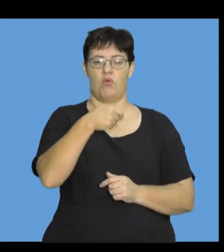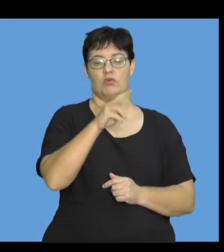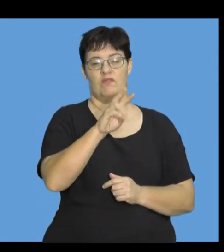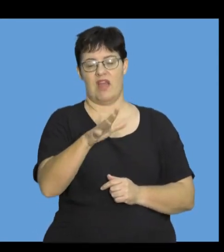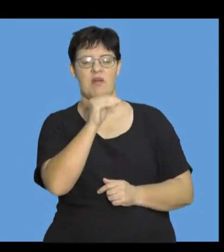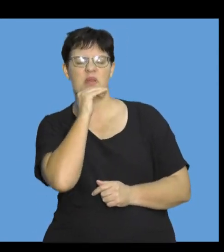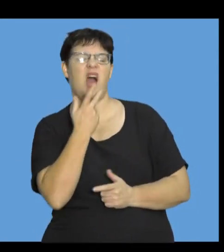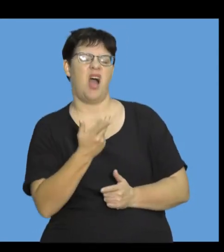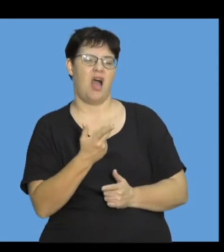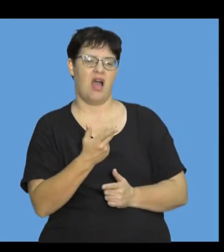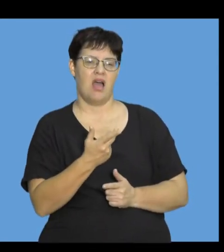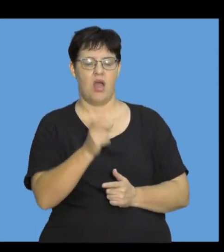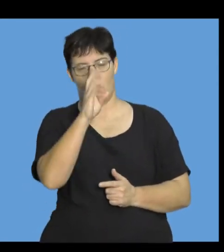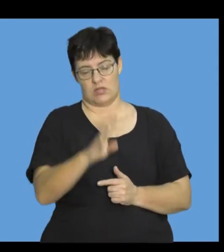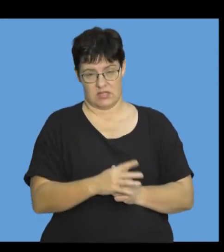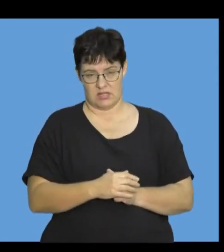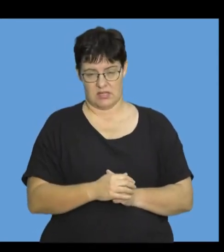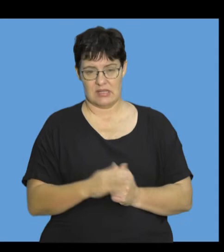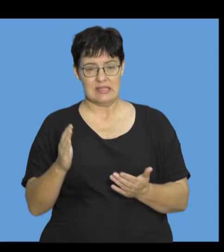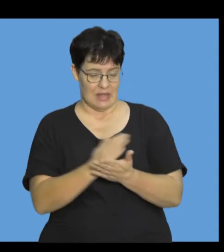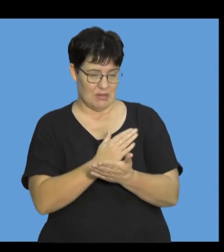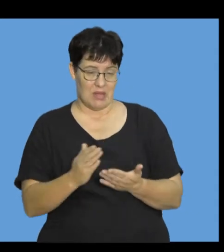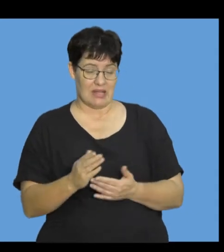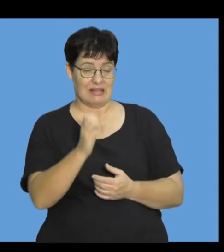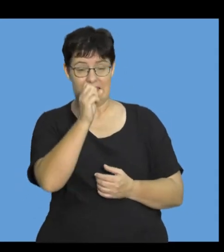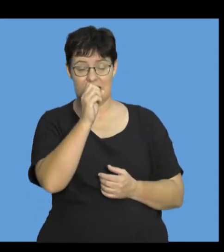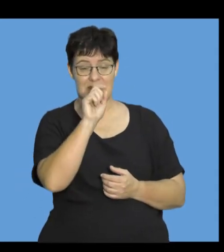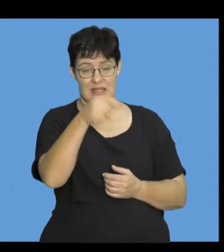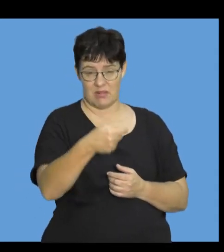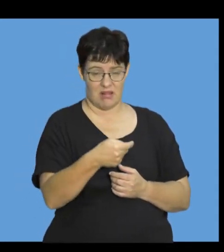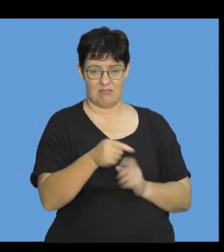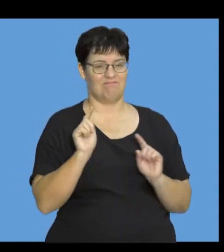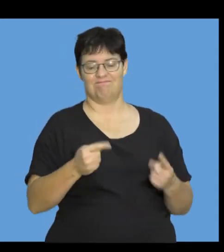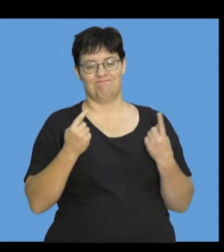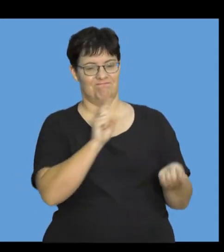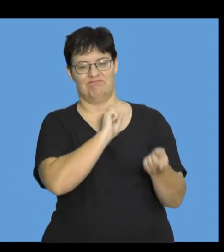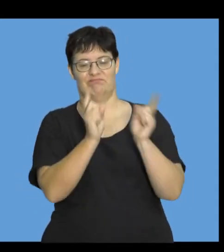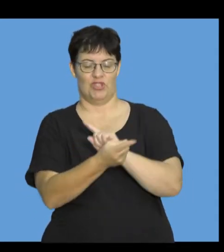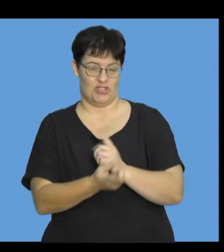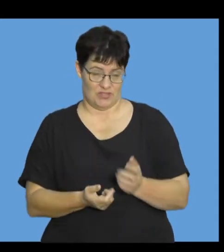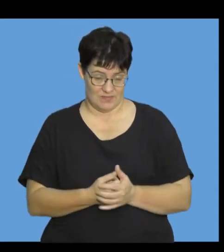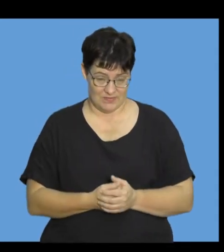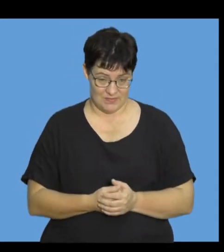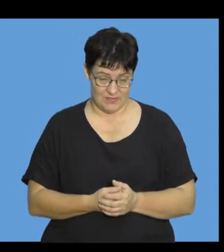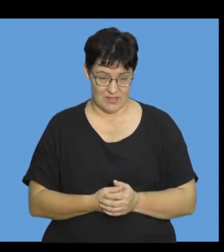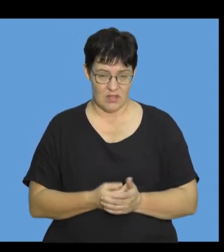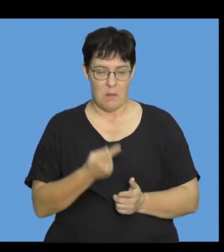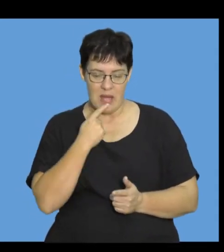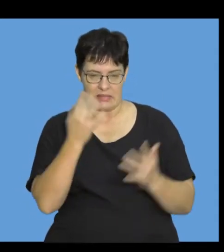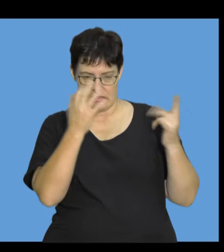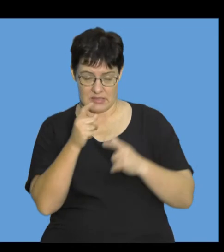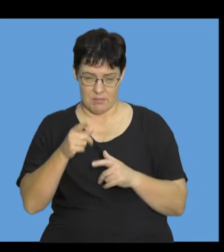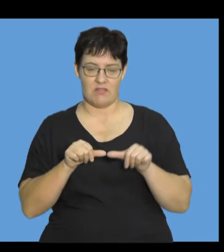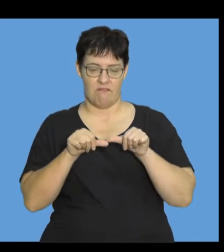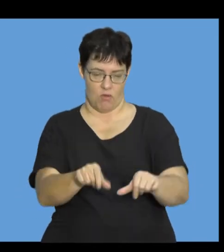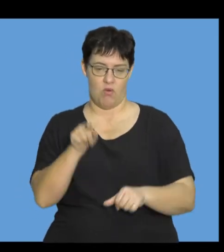you know 0.25 is just a quarter, right? At times you'll get a decimal that cannot just be converted from the get-go,